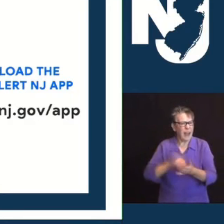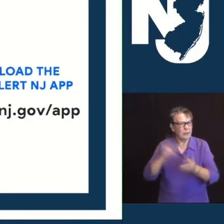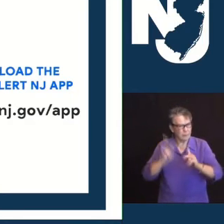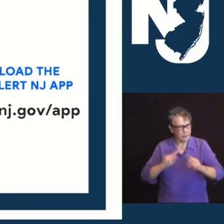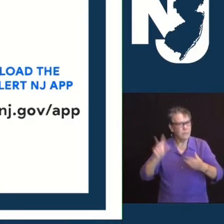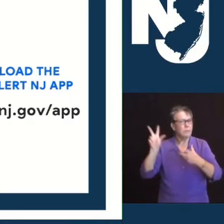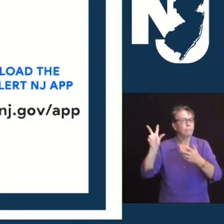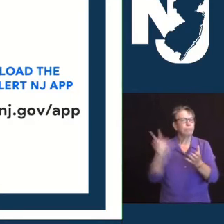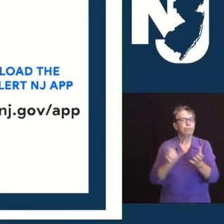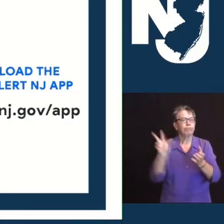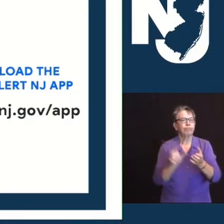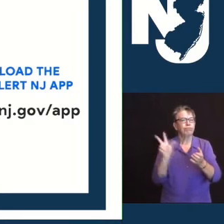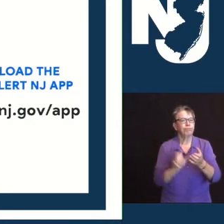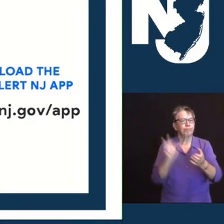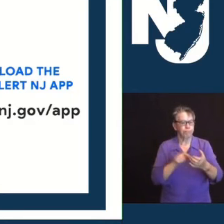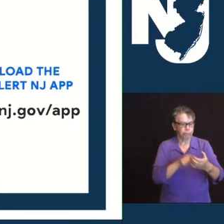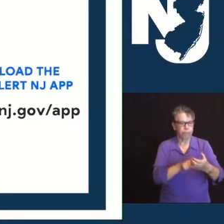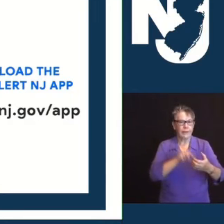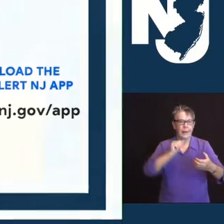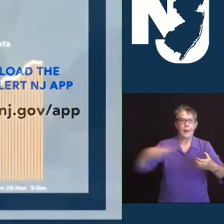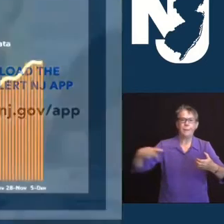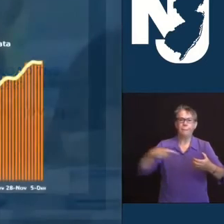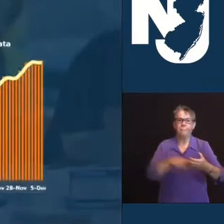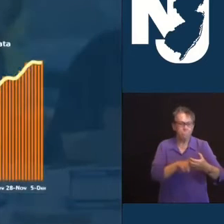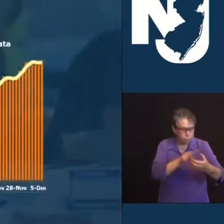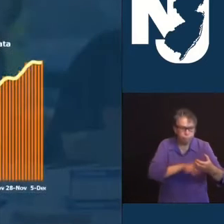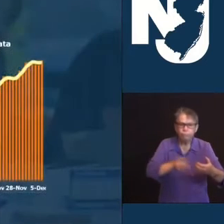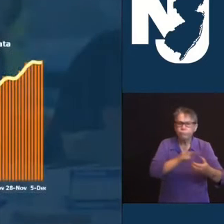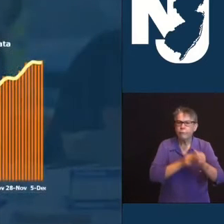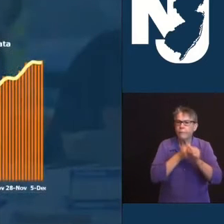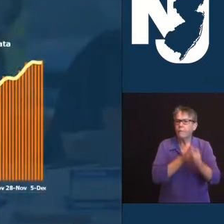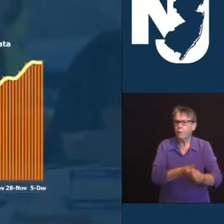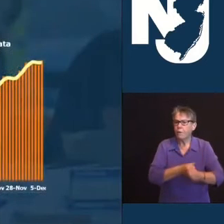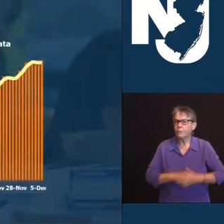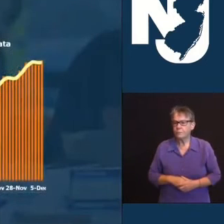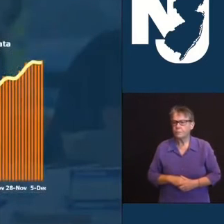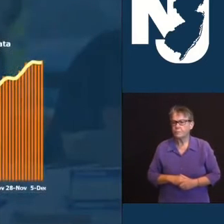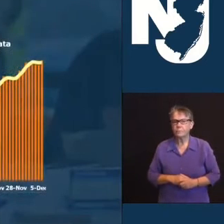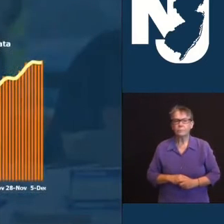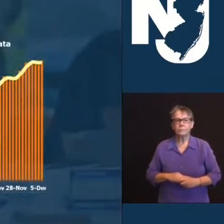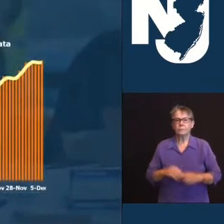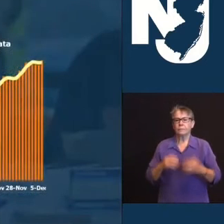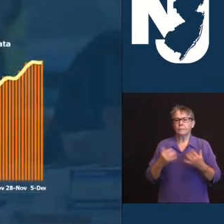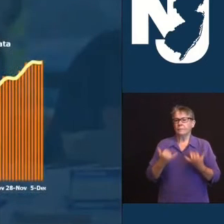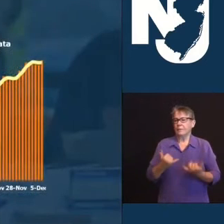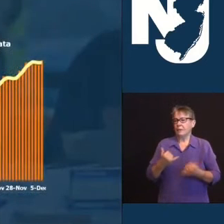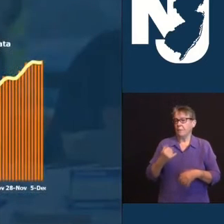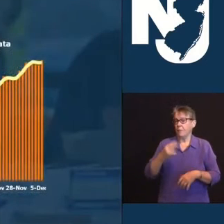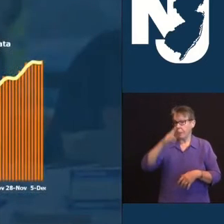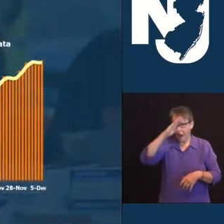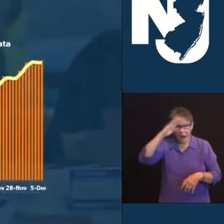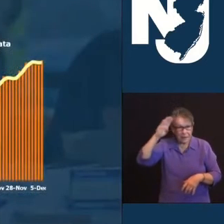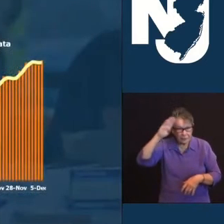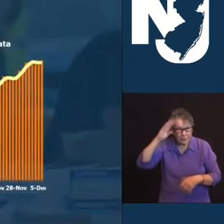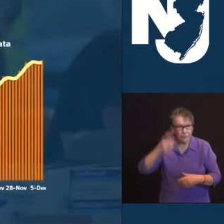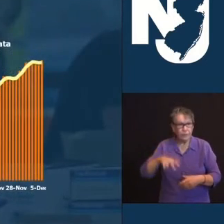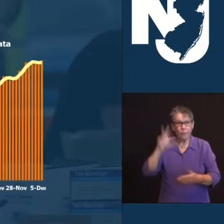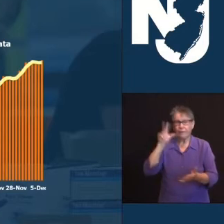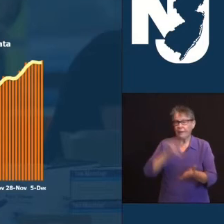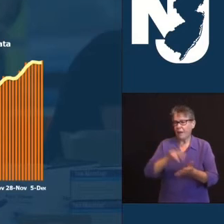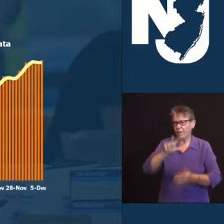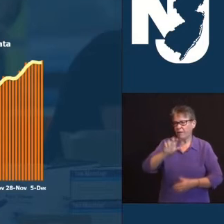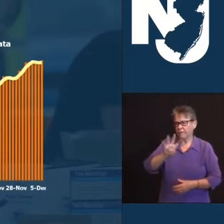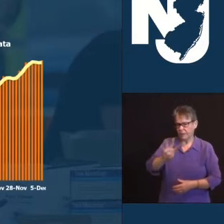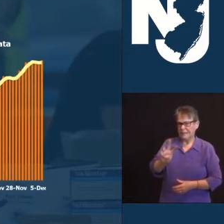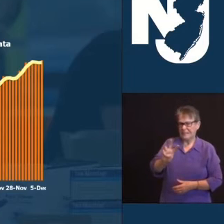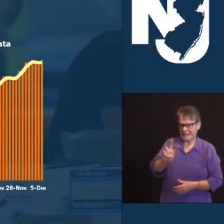Now, back to the numbers if we can. In our hospitals last night, there were 3,110 COVID positive patients